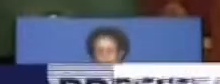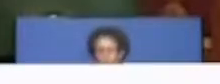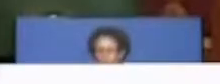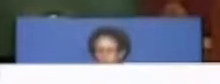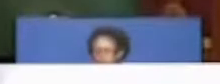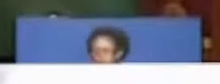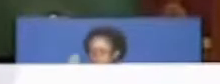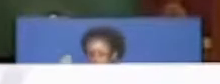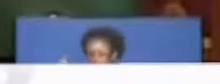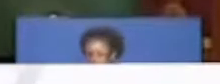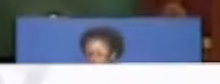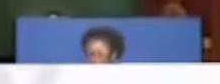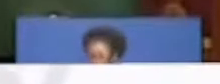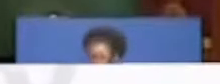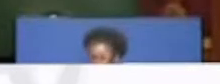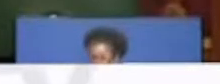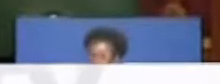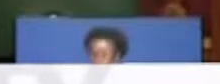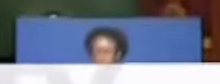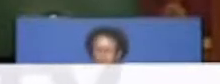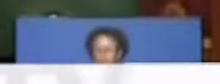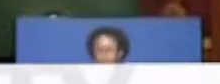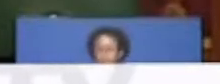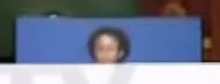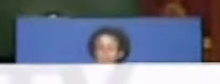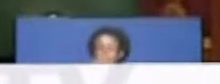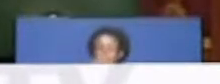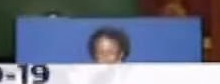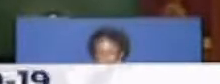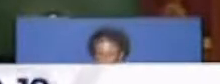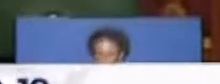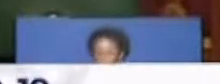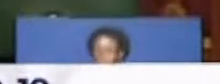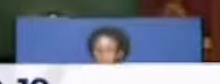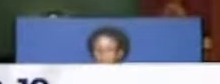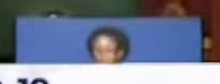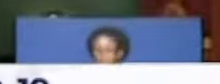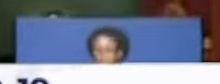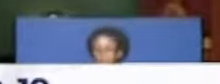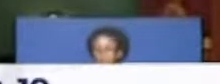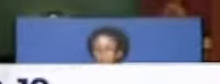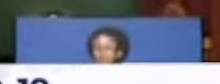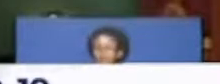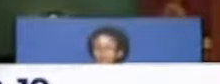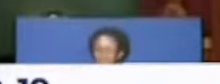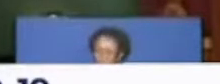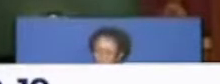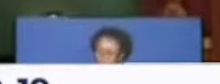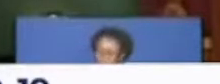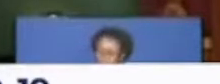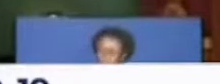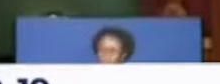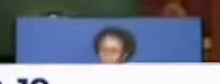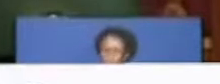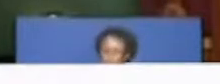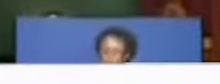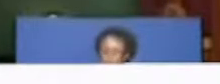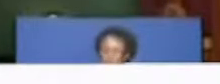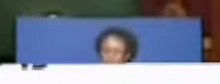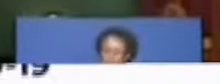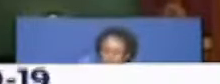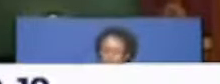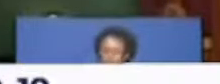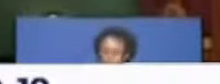stimulus package, pushing the aggregate of our stimuli over the COVID period to Kenya shillings